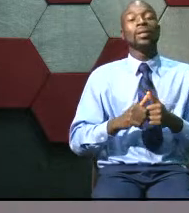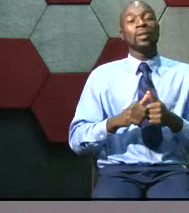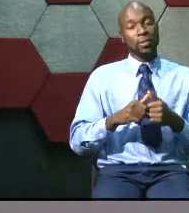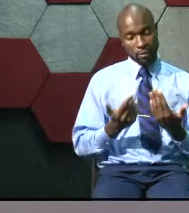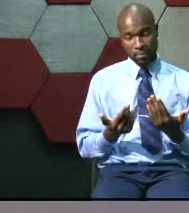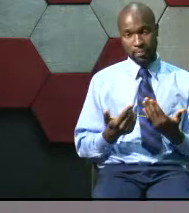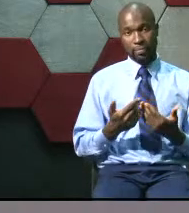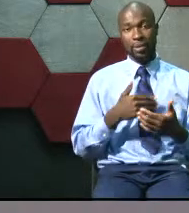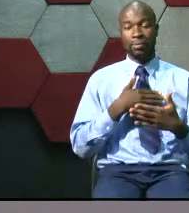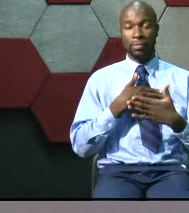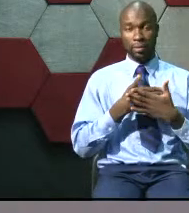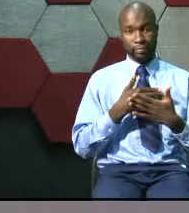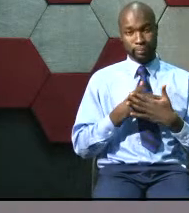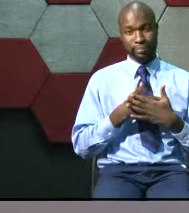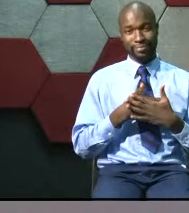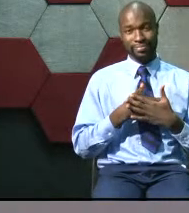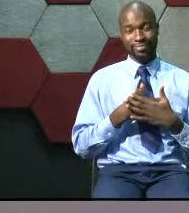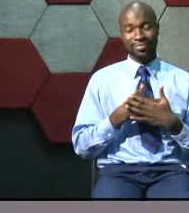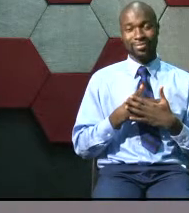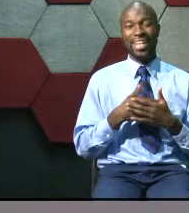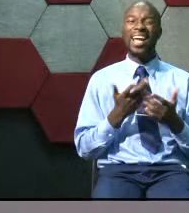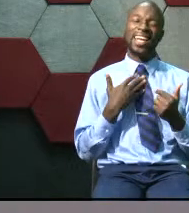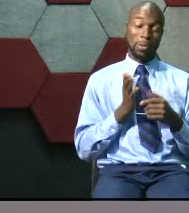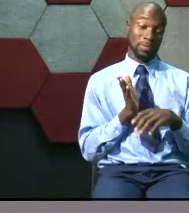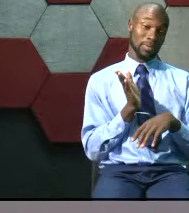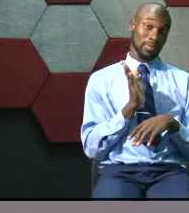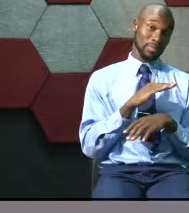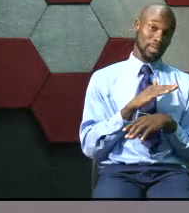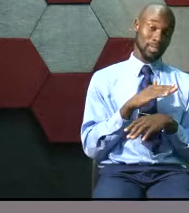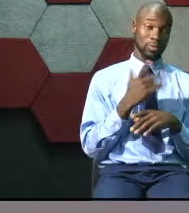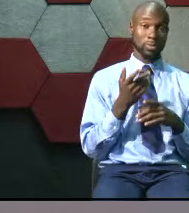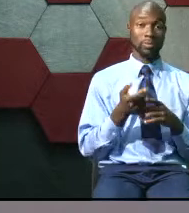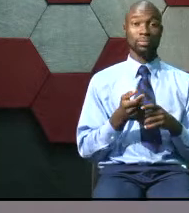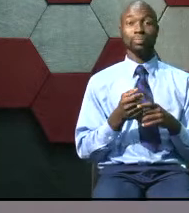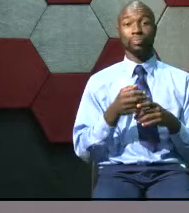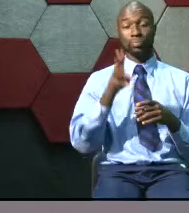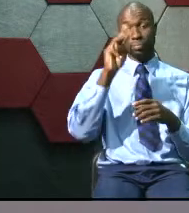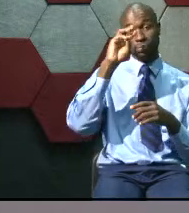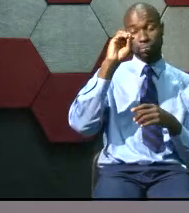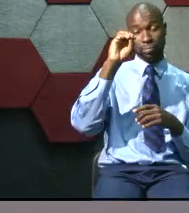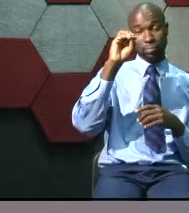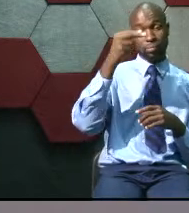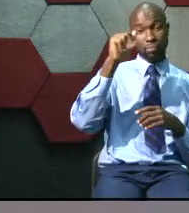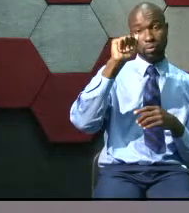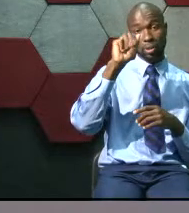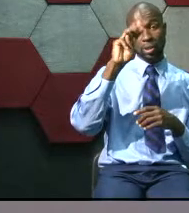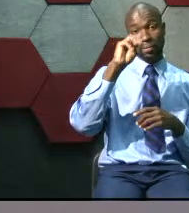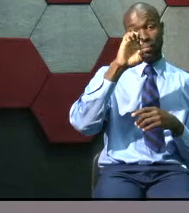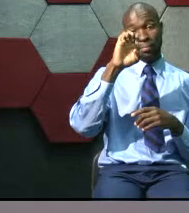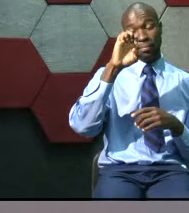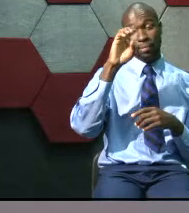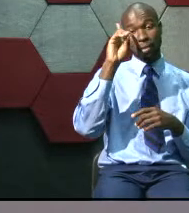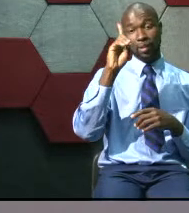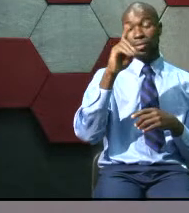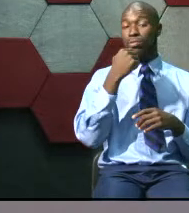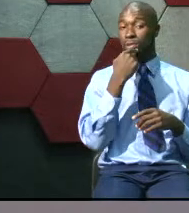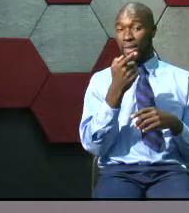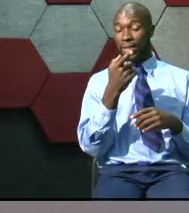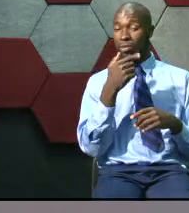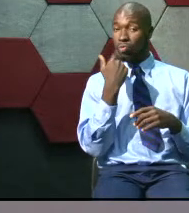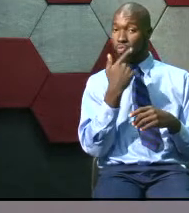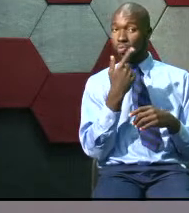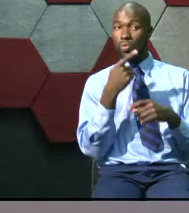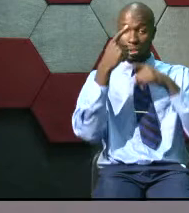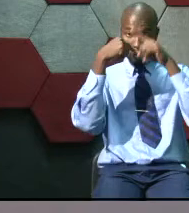Deep breaths. Let's go back to Mr. Arshad Mohammed as he tells us the winners of the biological and ecological